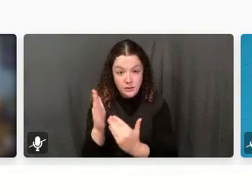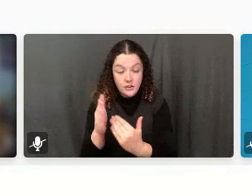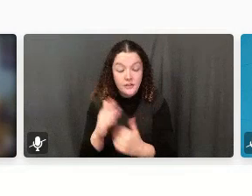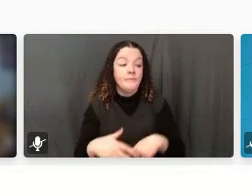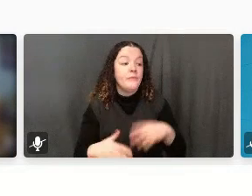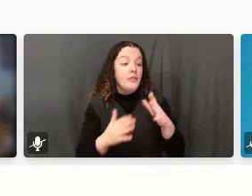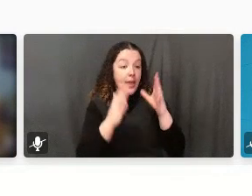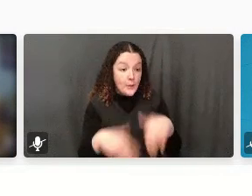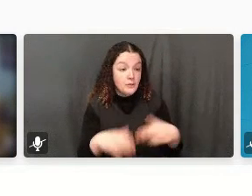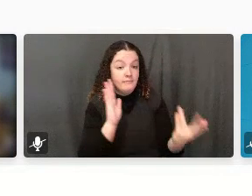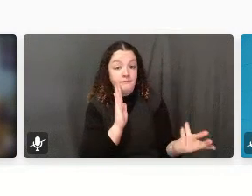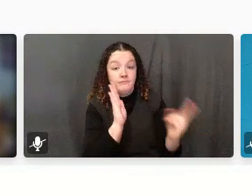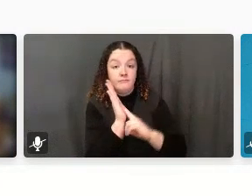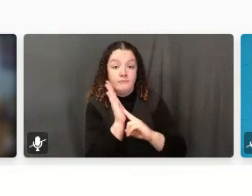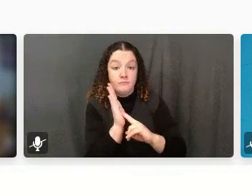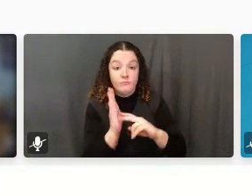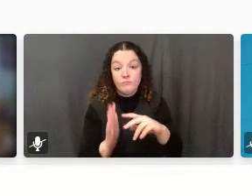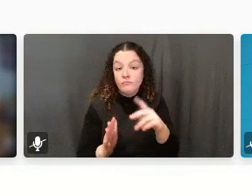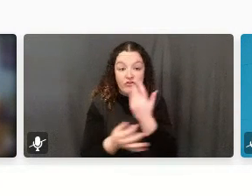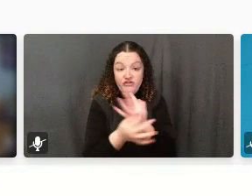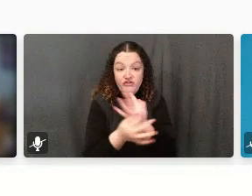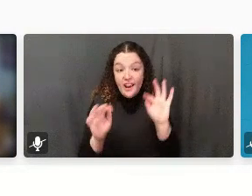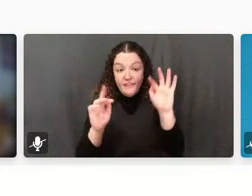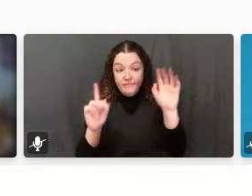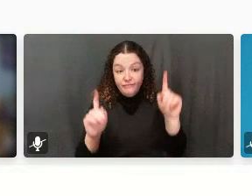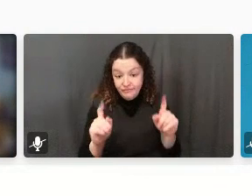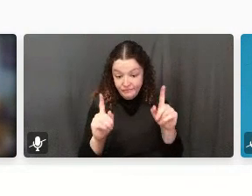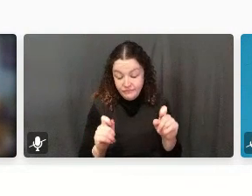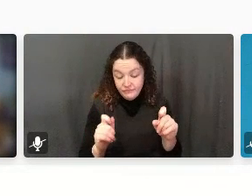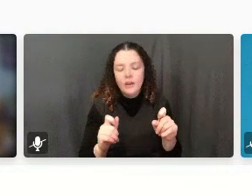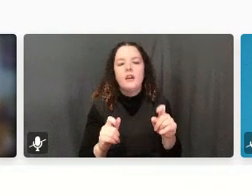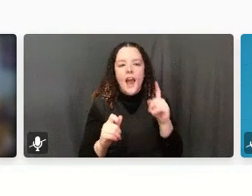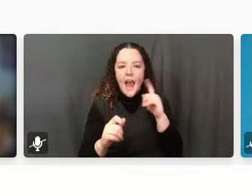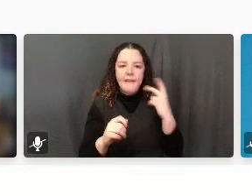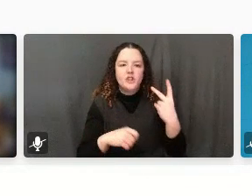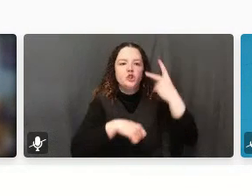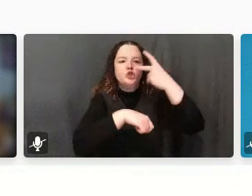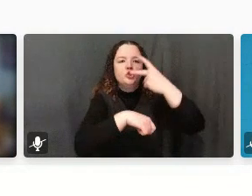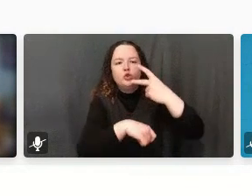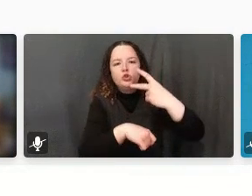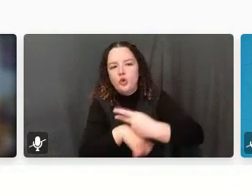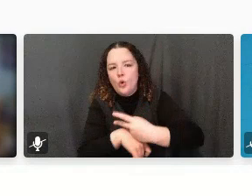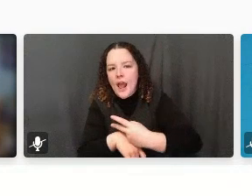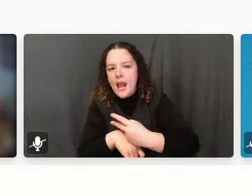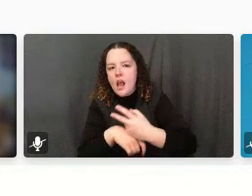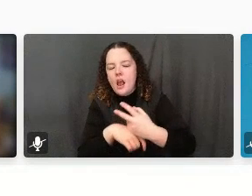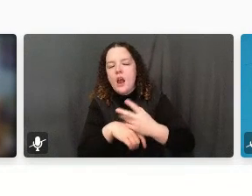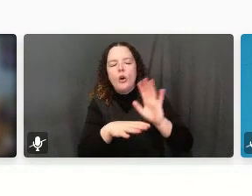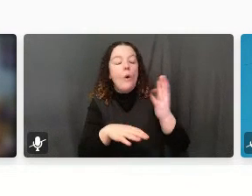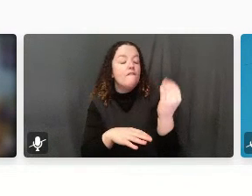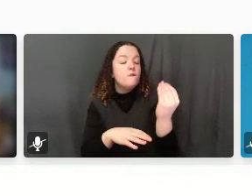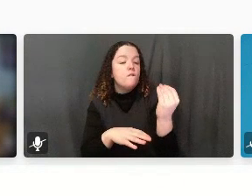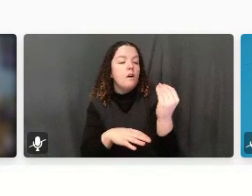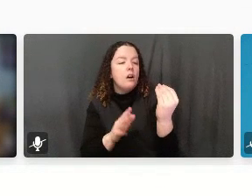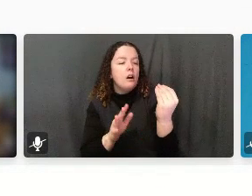signs up, and then there's a little bit of delay based upon, I think it's a 2-day delay to make sure that it stretches the whole 14 days of their